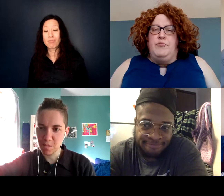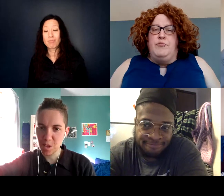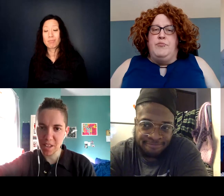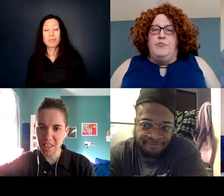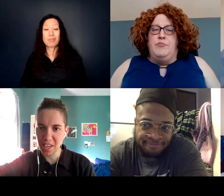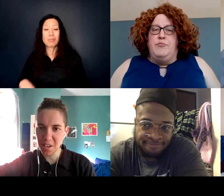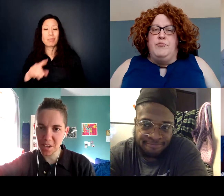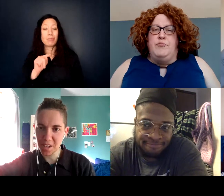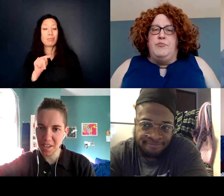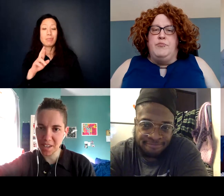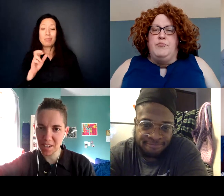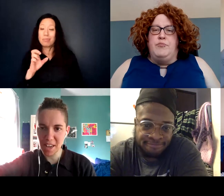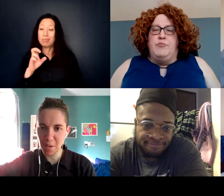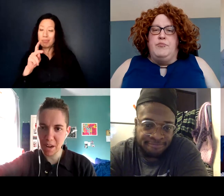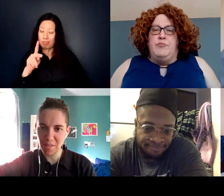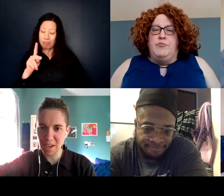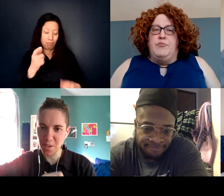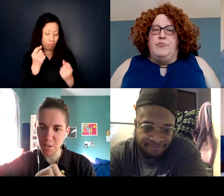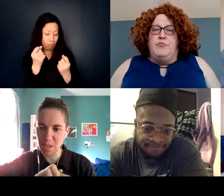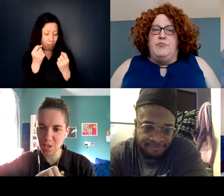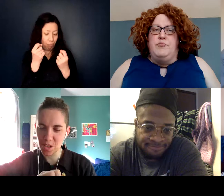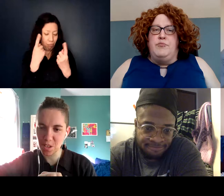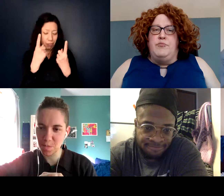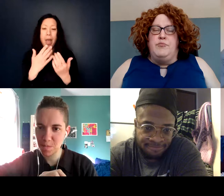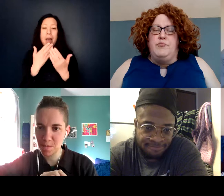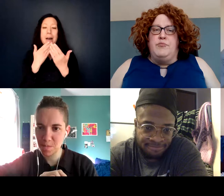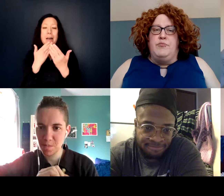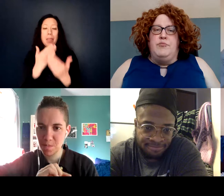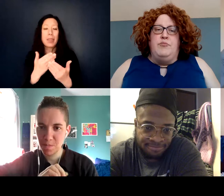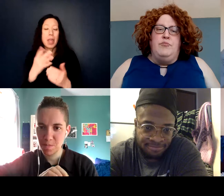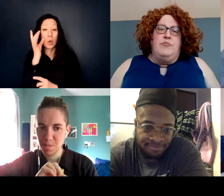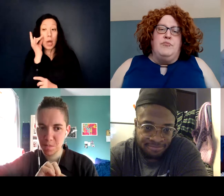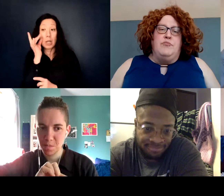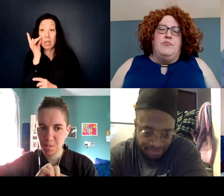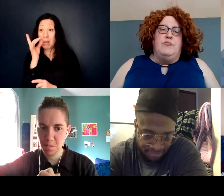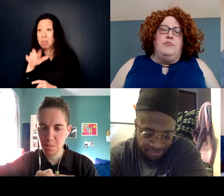This is track. Totally. Thank you, Hunter. Does anyone have any other questions?